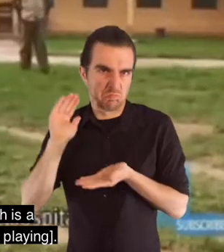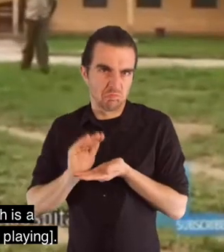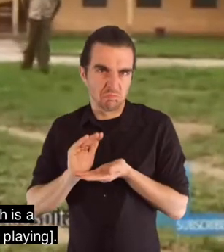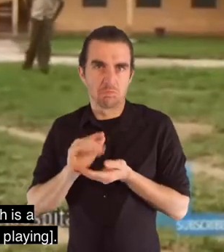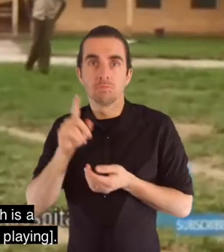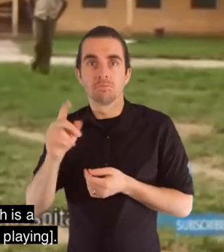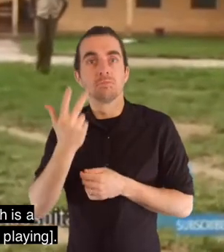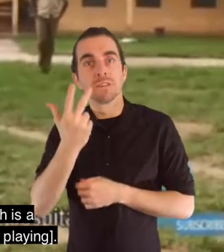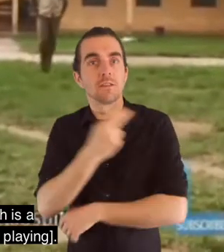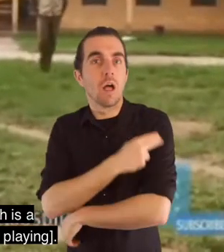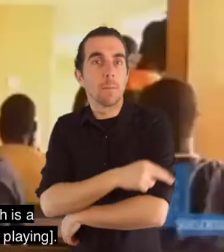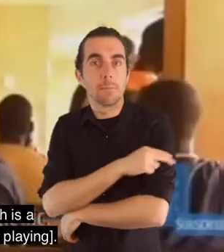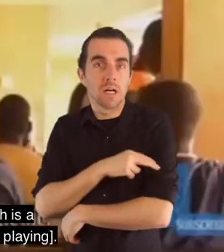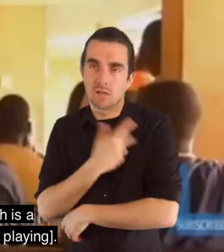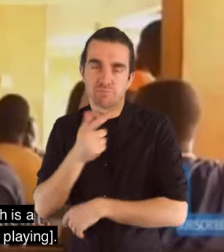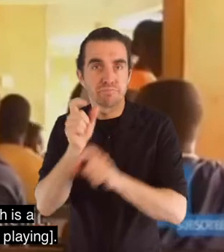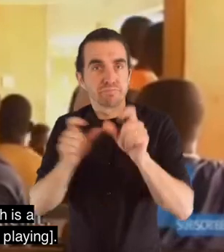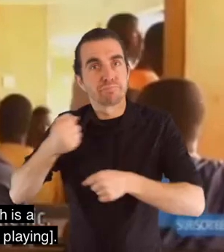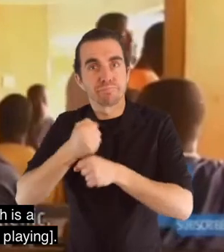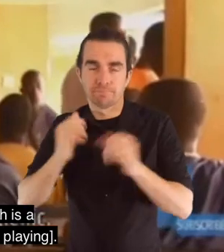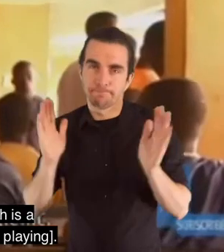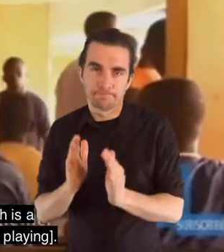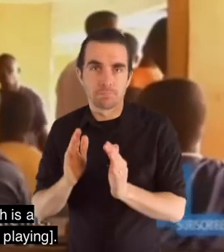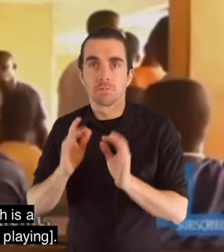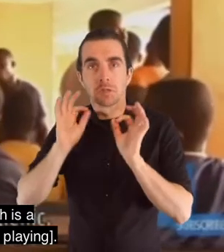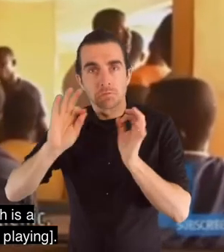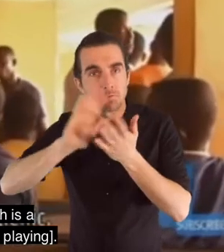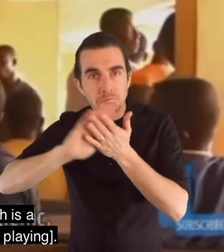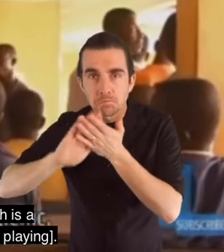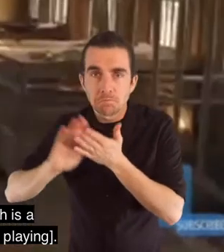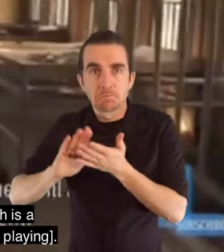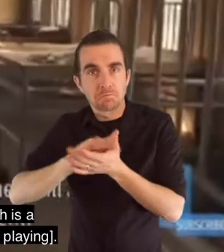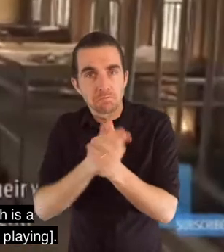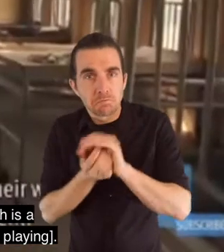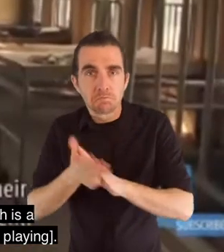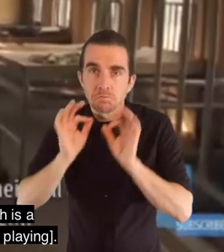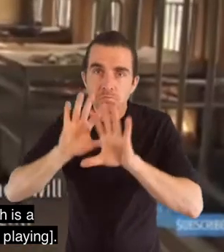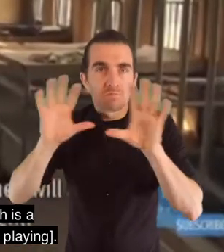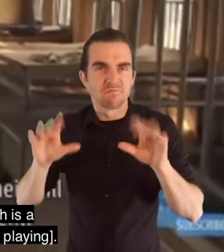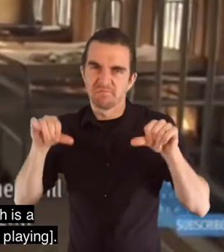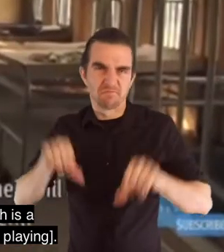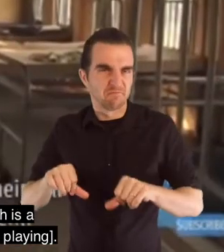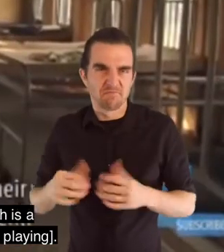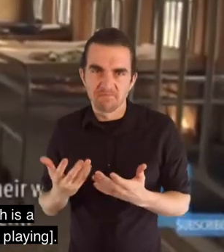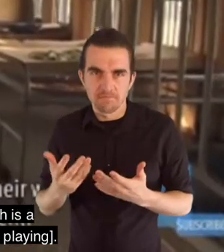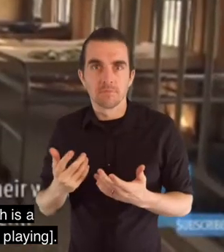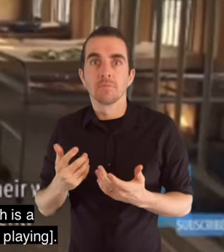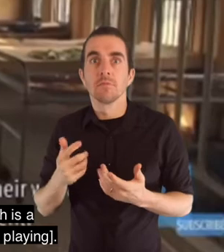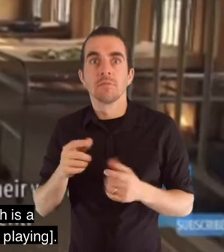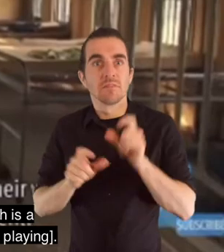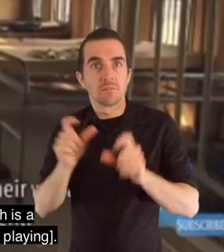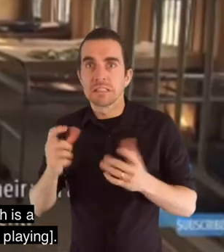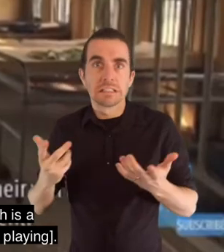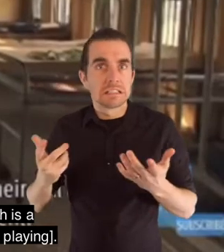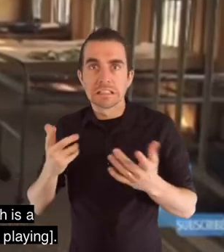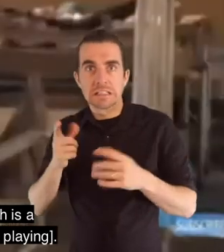3 public psychiatric hospitals are understaffed and unhygienic. Patients are often held against their will and forced to